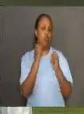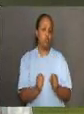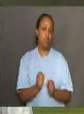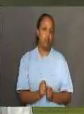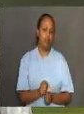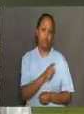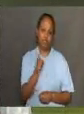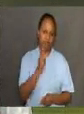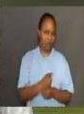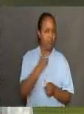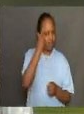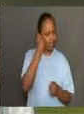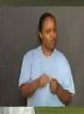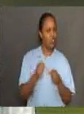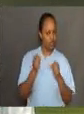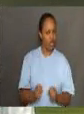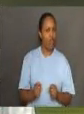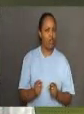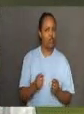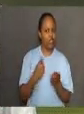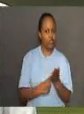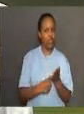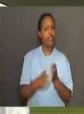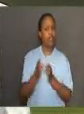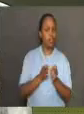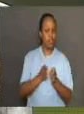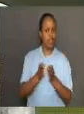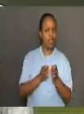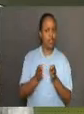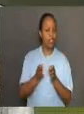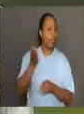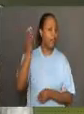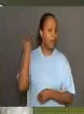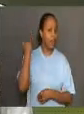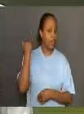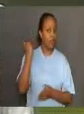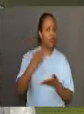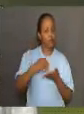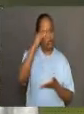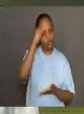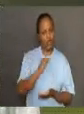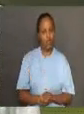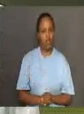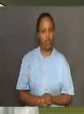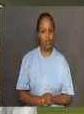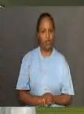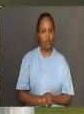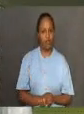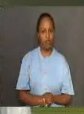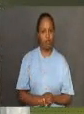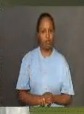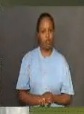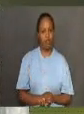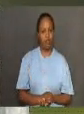were able to recall these descriptions from your previous studies. If